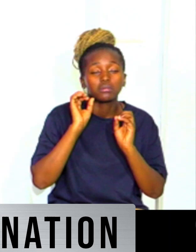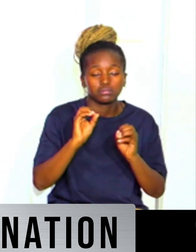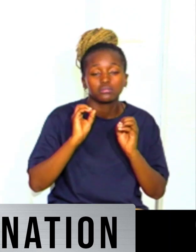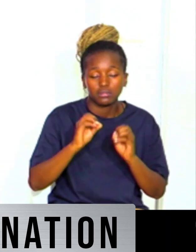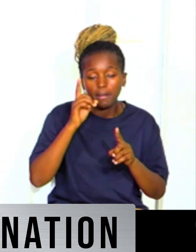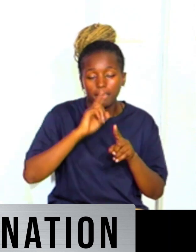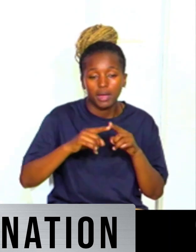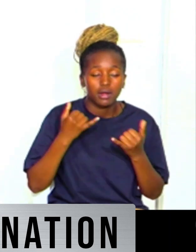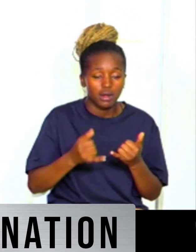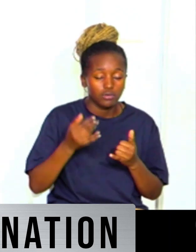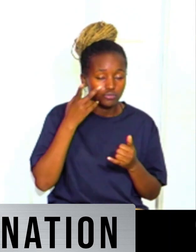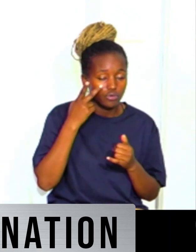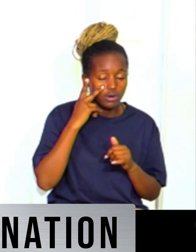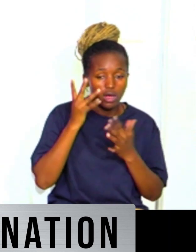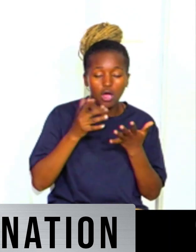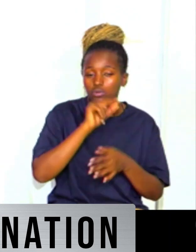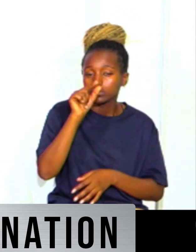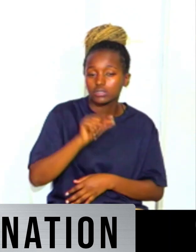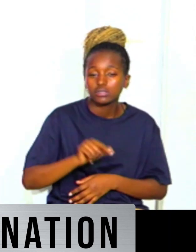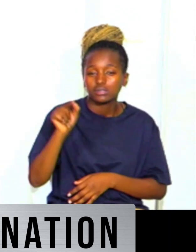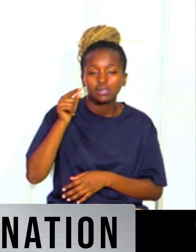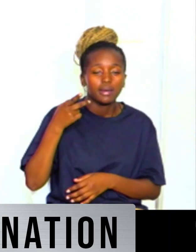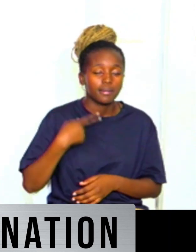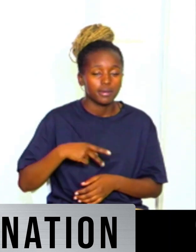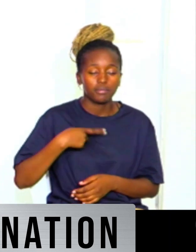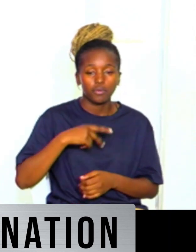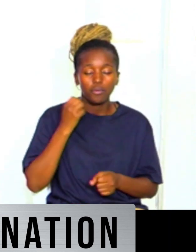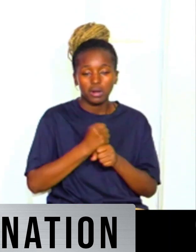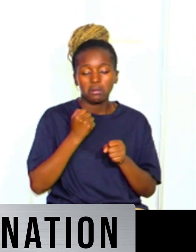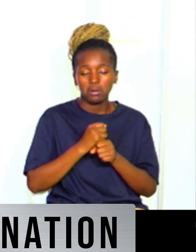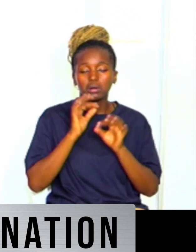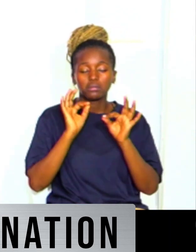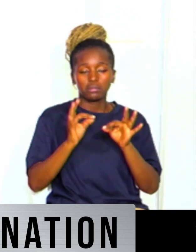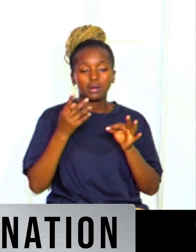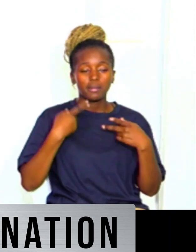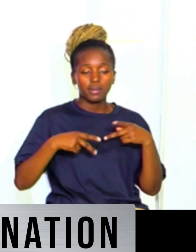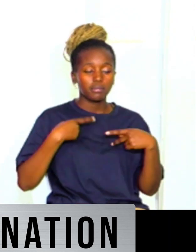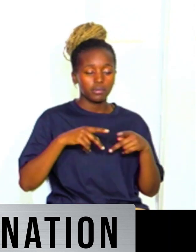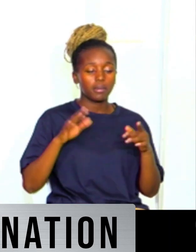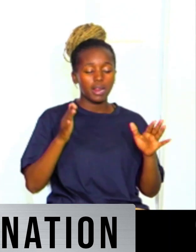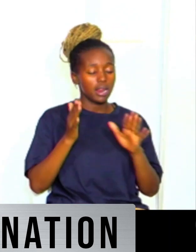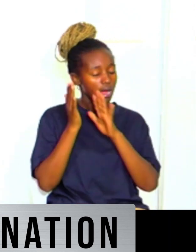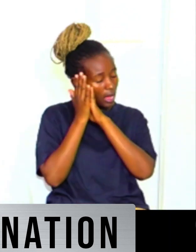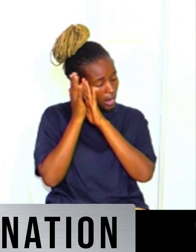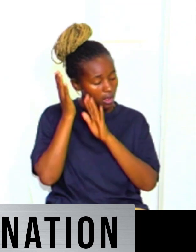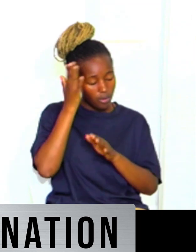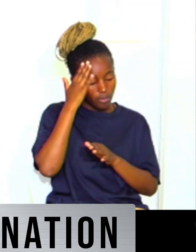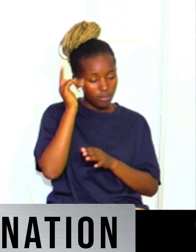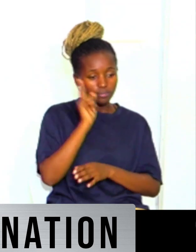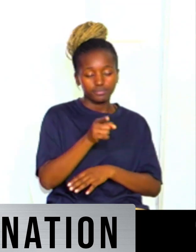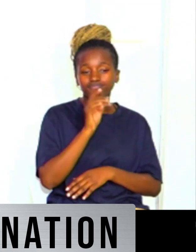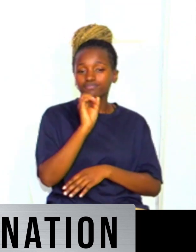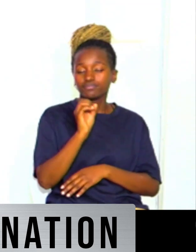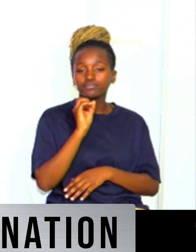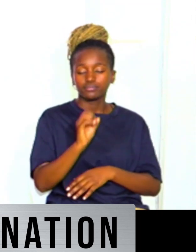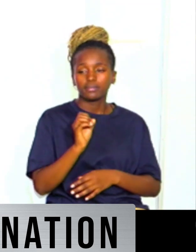reason why the Gen Z, the people are Jewy here in Kenya. Bado watu wanalala bunge kama zamani.